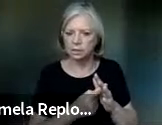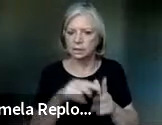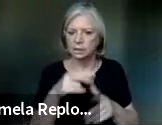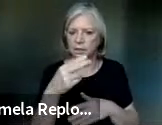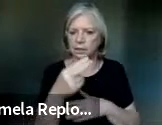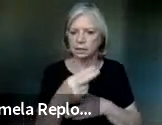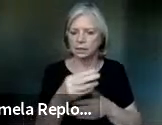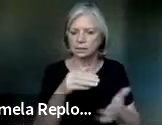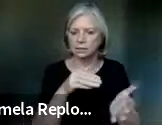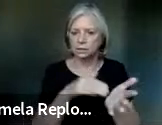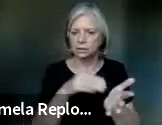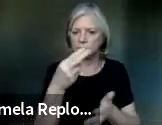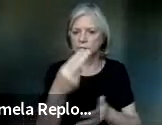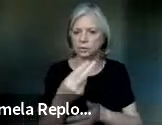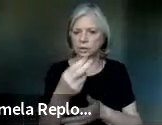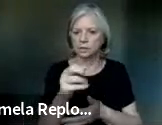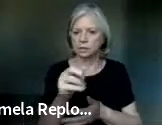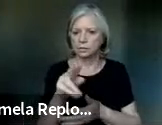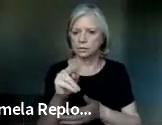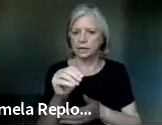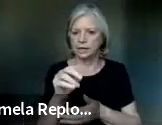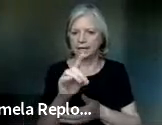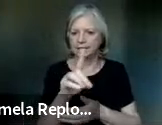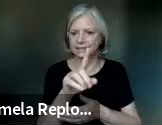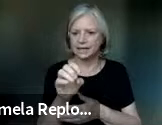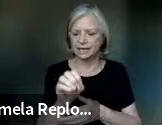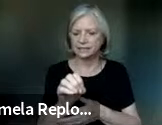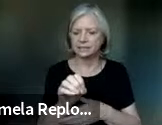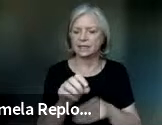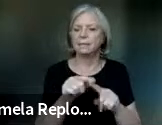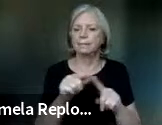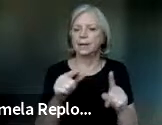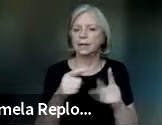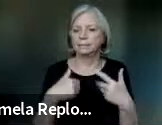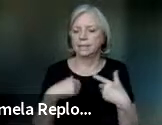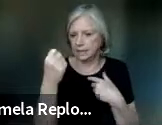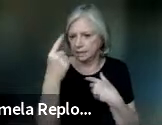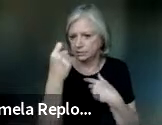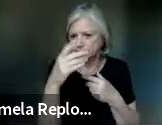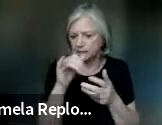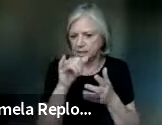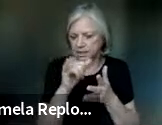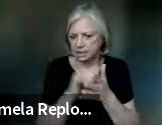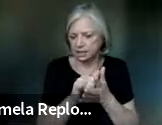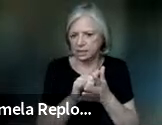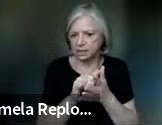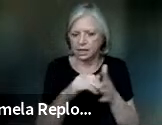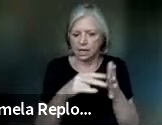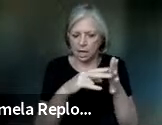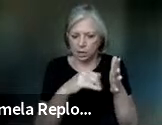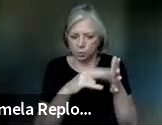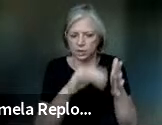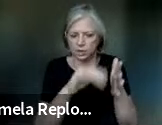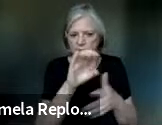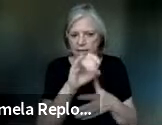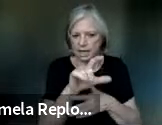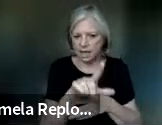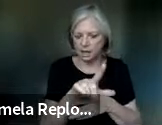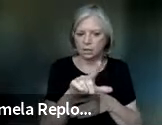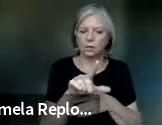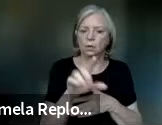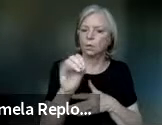different, please add or correct. My understanding from reading the Cal OSHA guidelines is